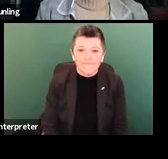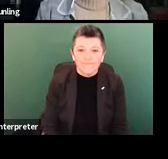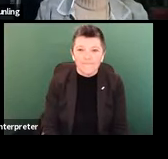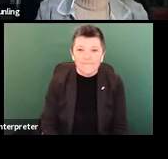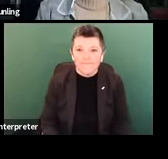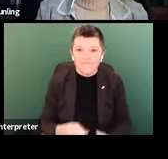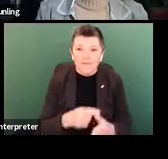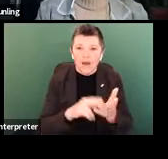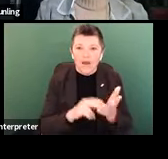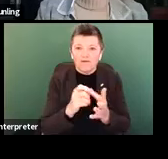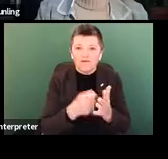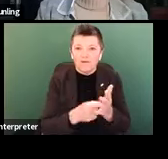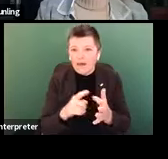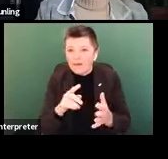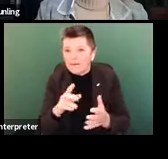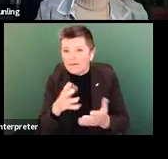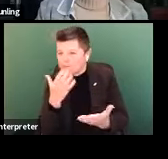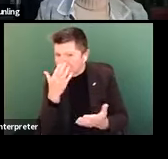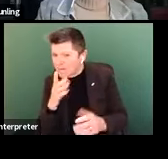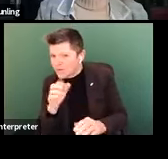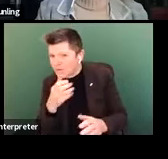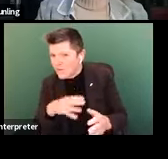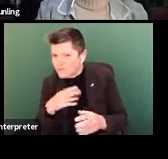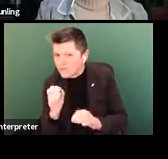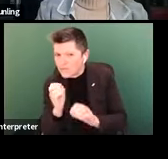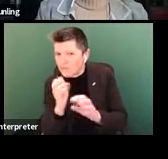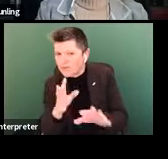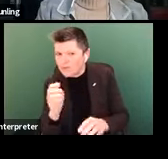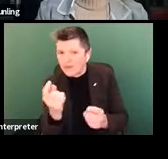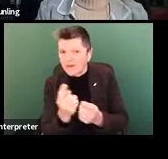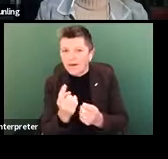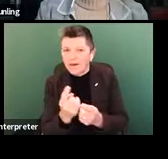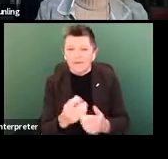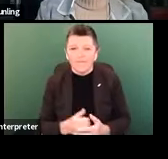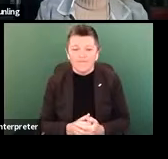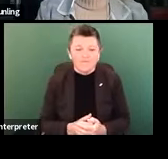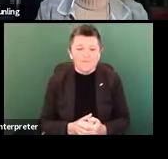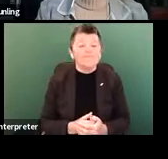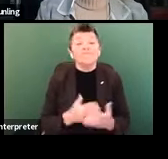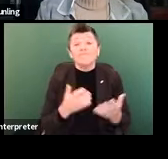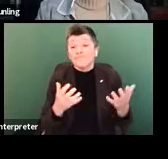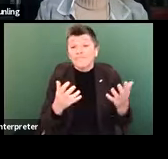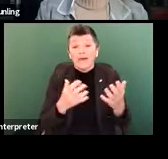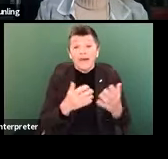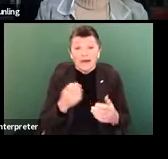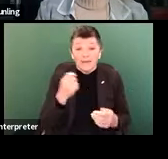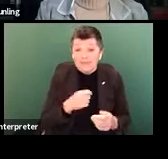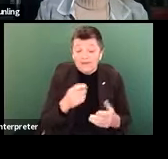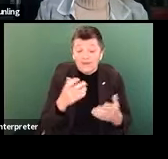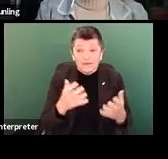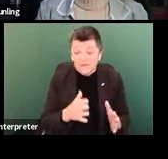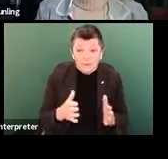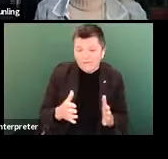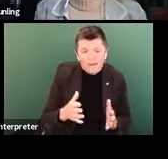André, you're looking as if you might want to say something. I'm just moving over